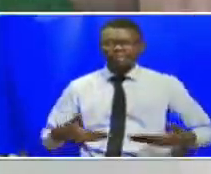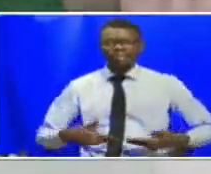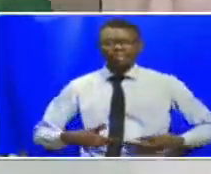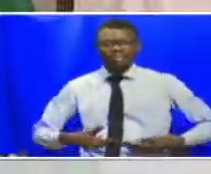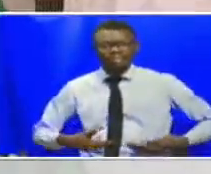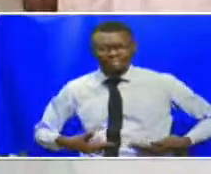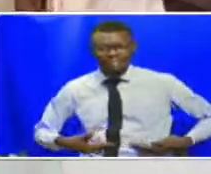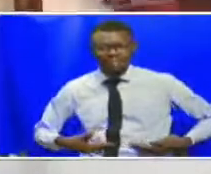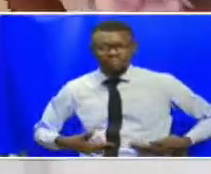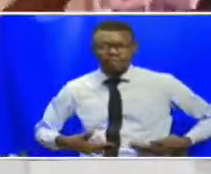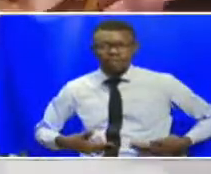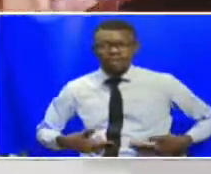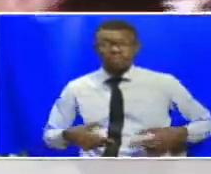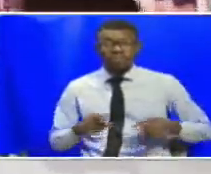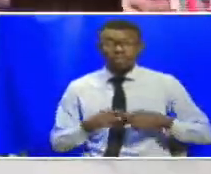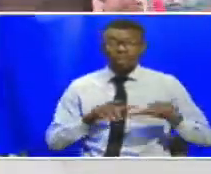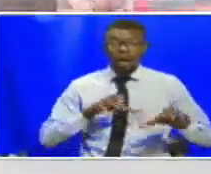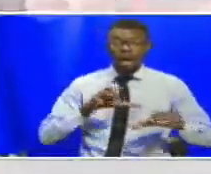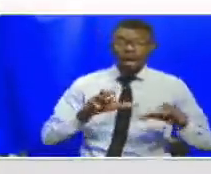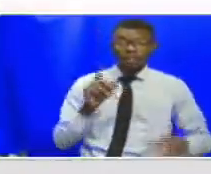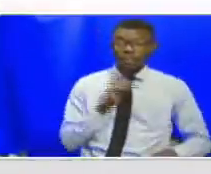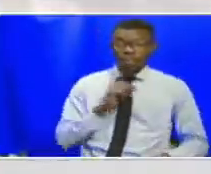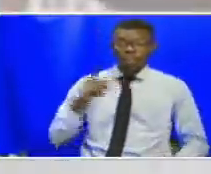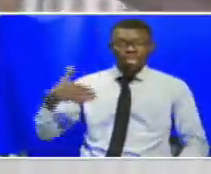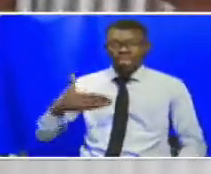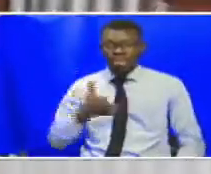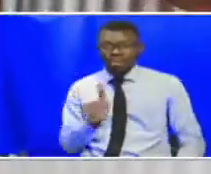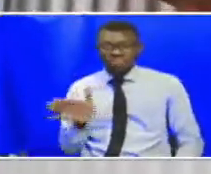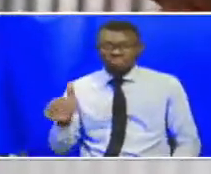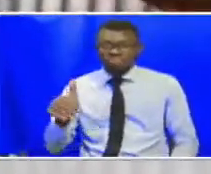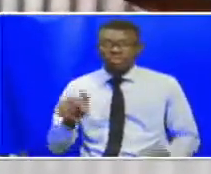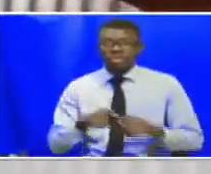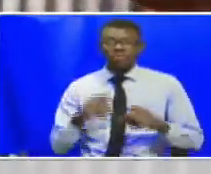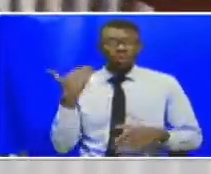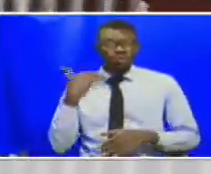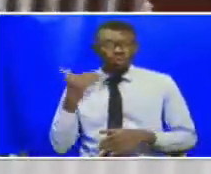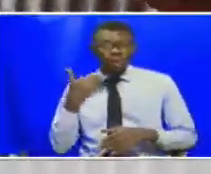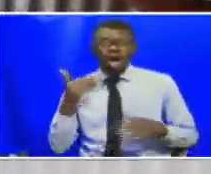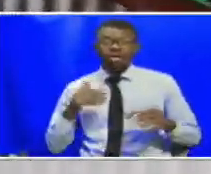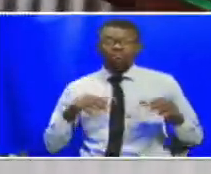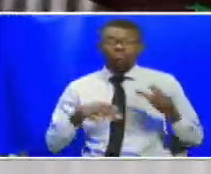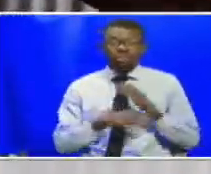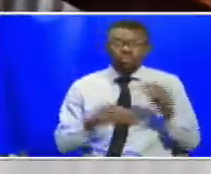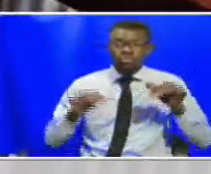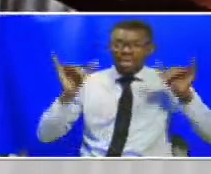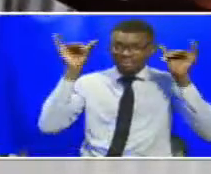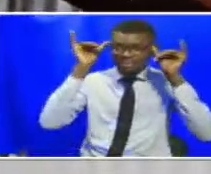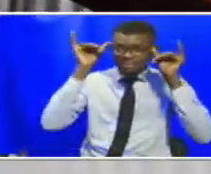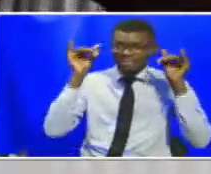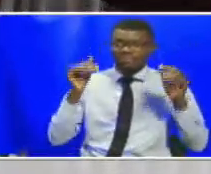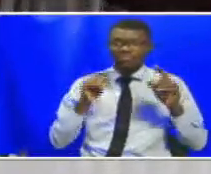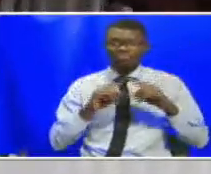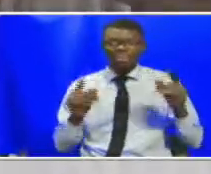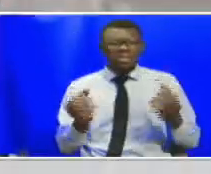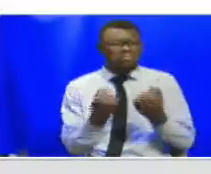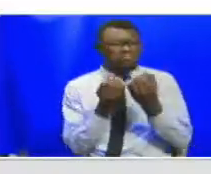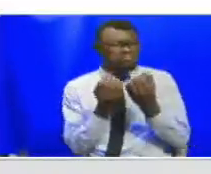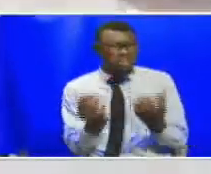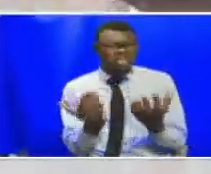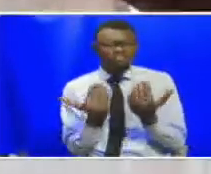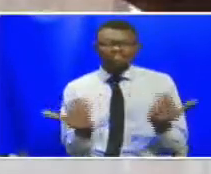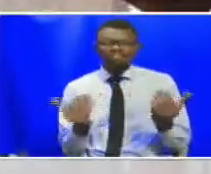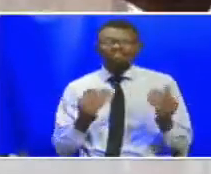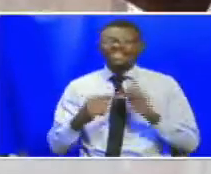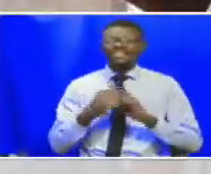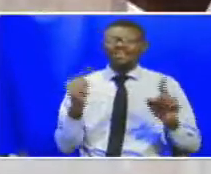fighting off wild animals and snakes or cattle rustlers would end up killing most of his age mates.